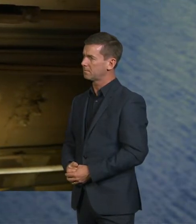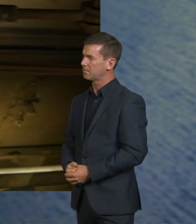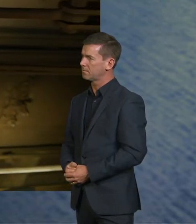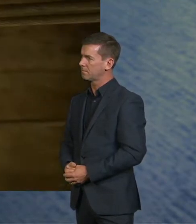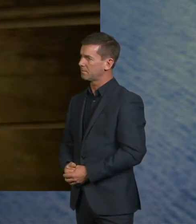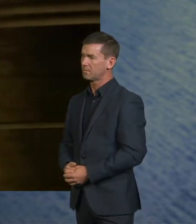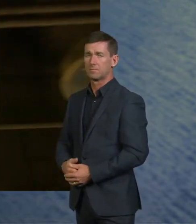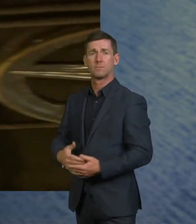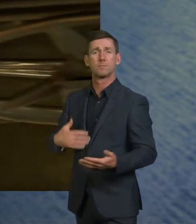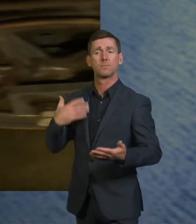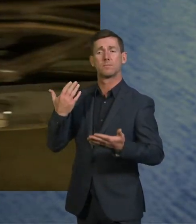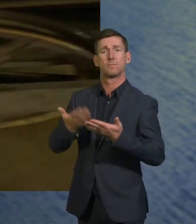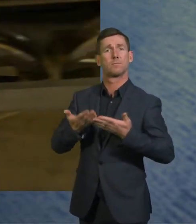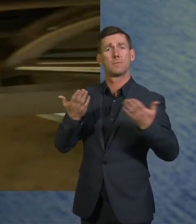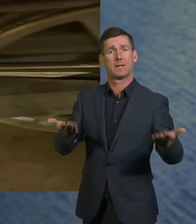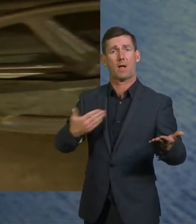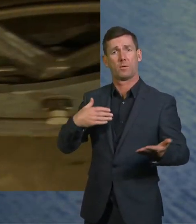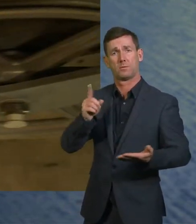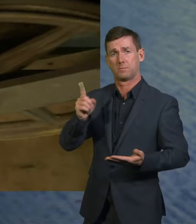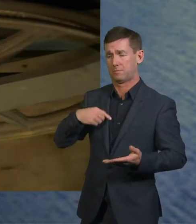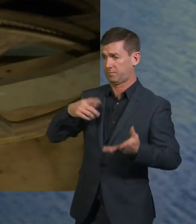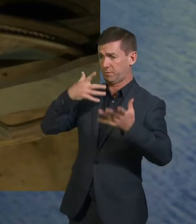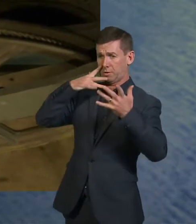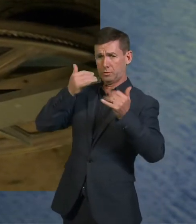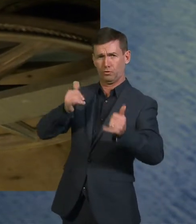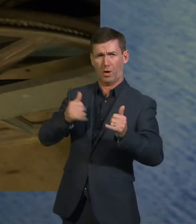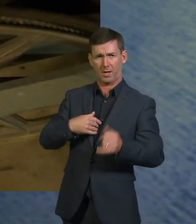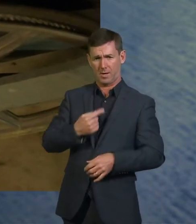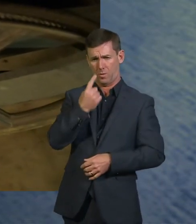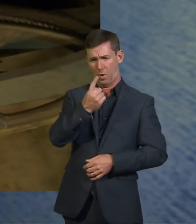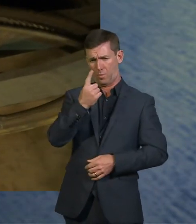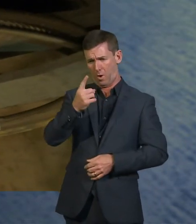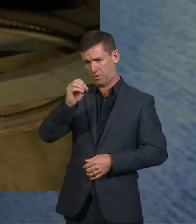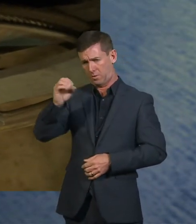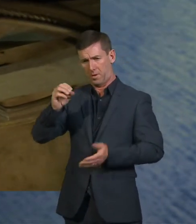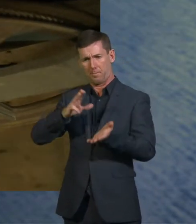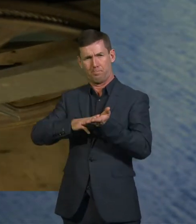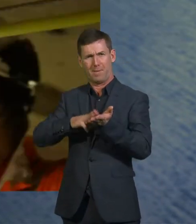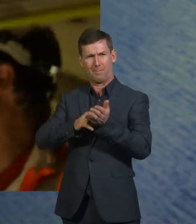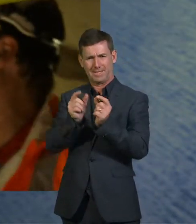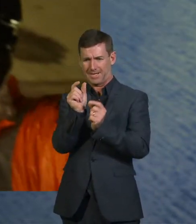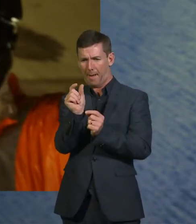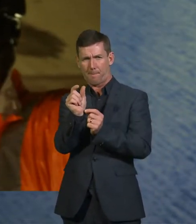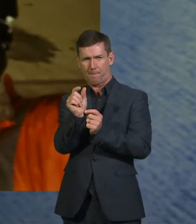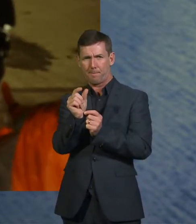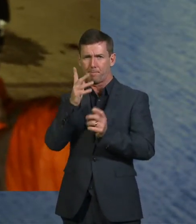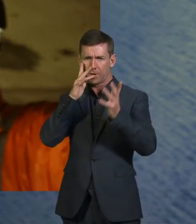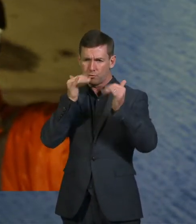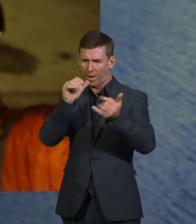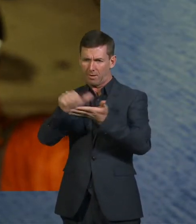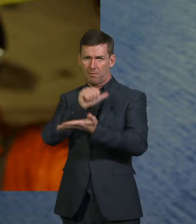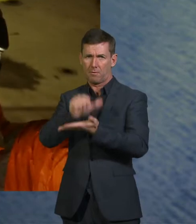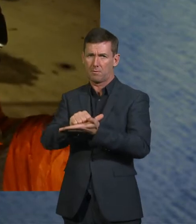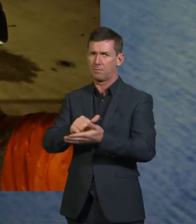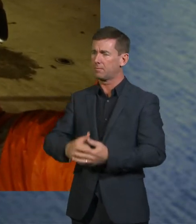All Mick has to do now is check the 1100mm gap between the wheels for the balance weight wire. Have